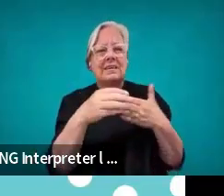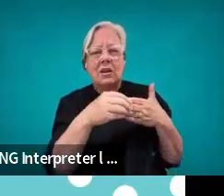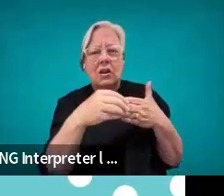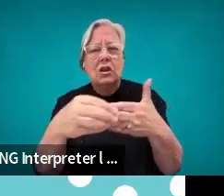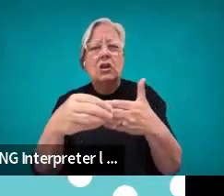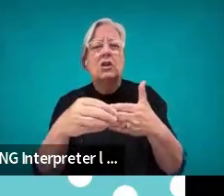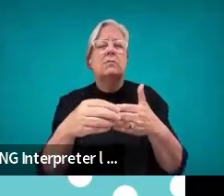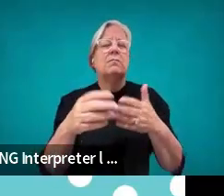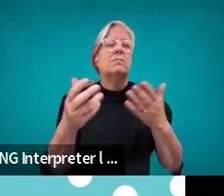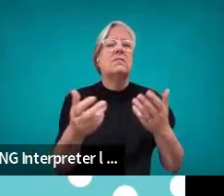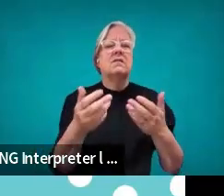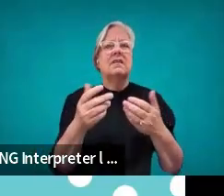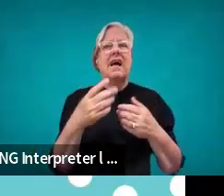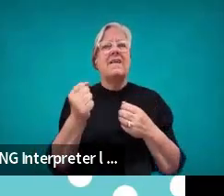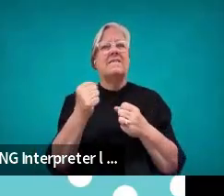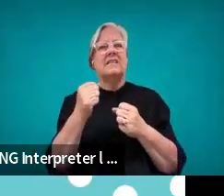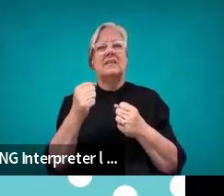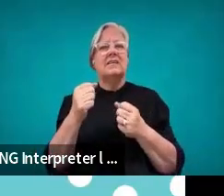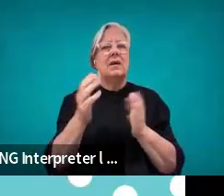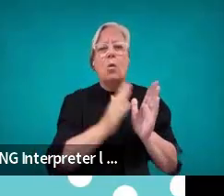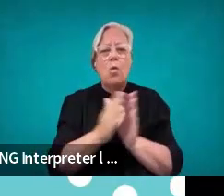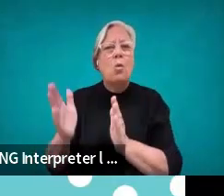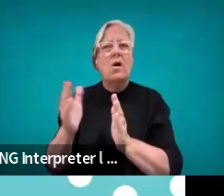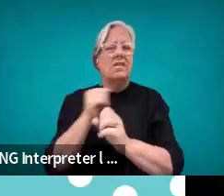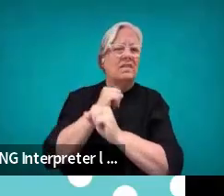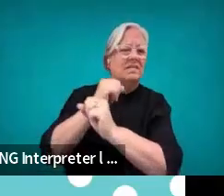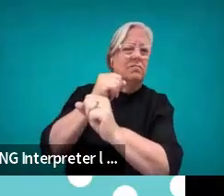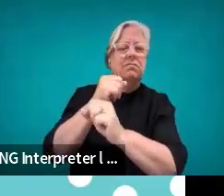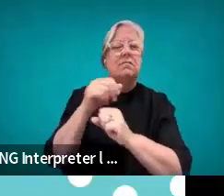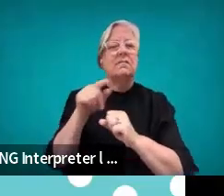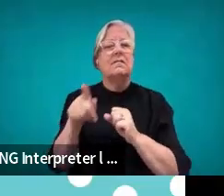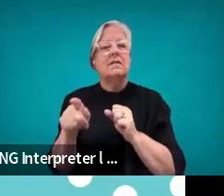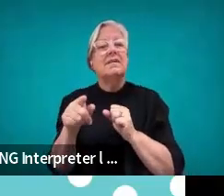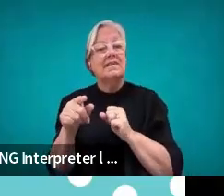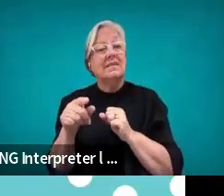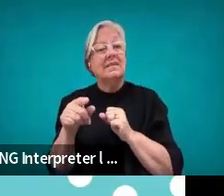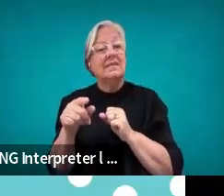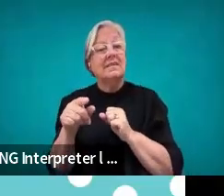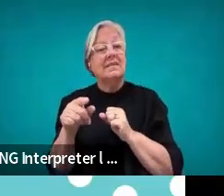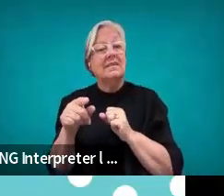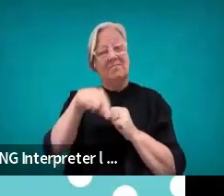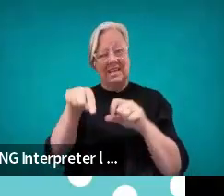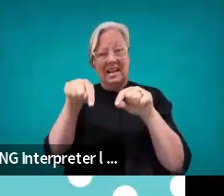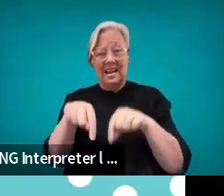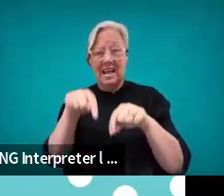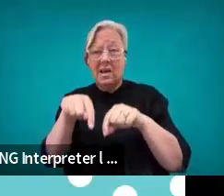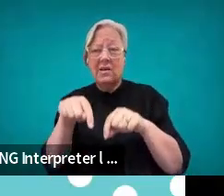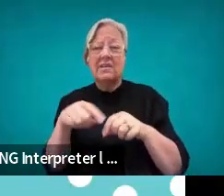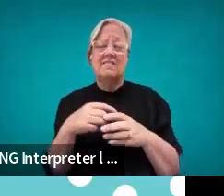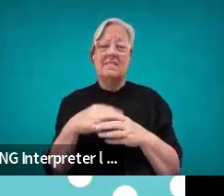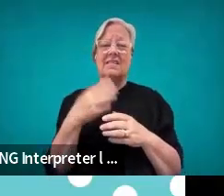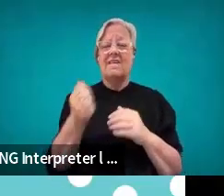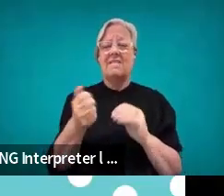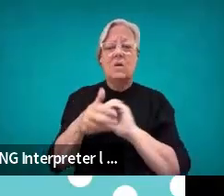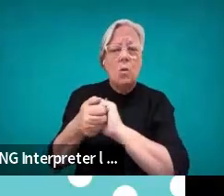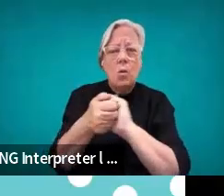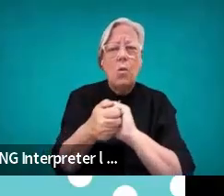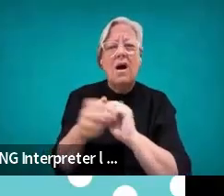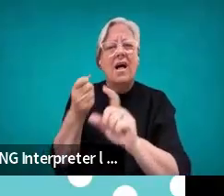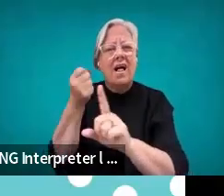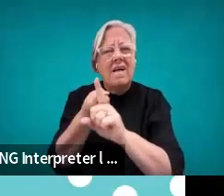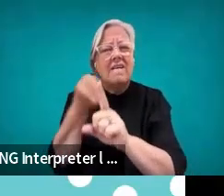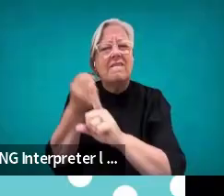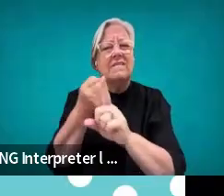and resistance, participatory approaches have been and continue to be used by organizations and advocates